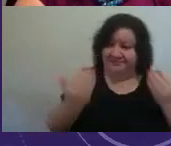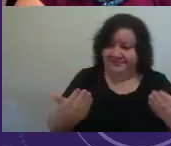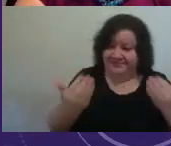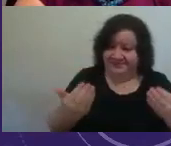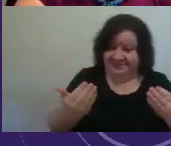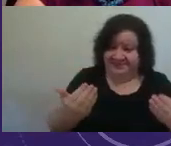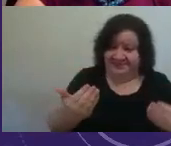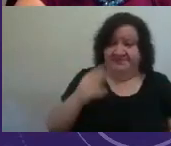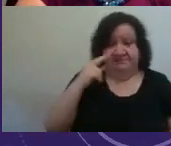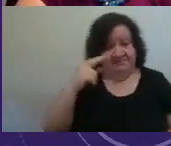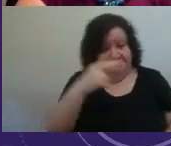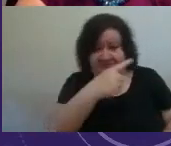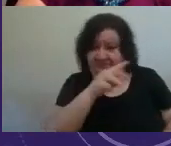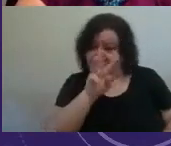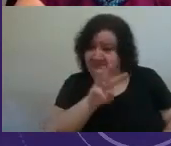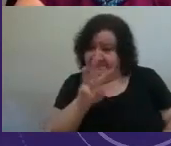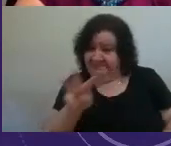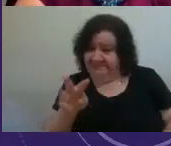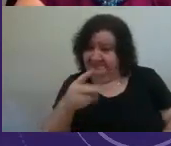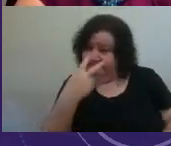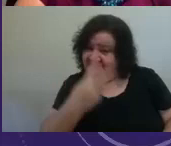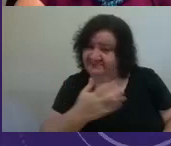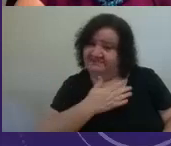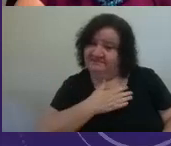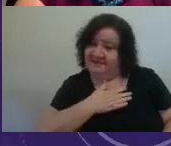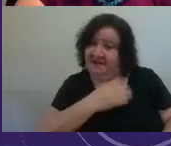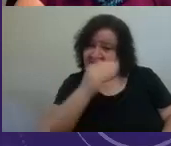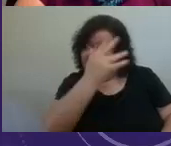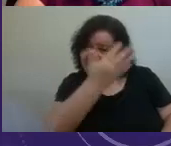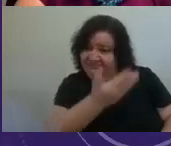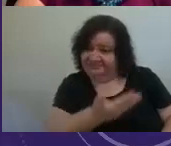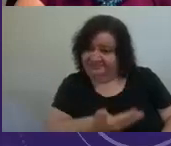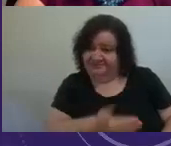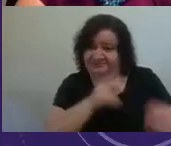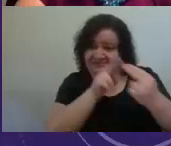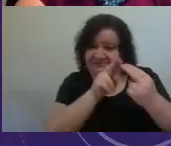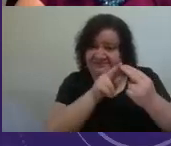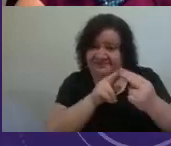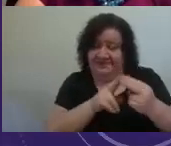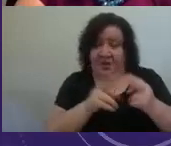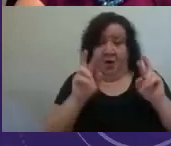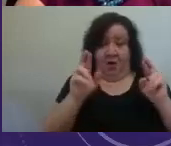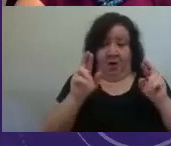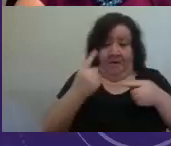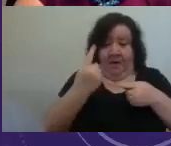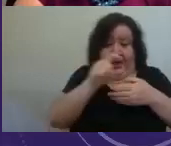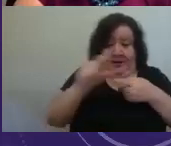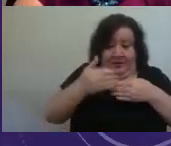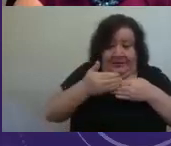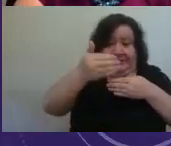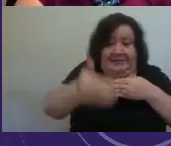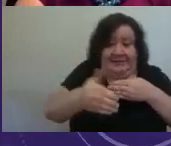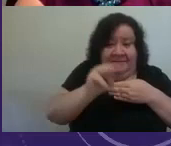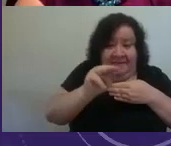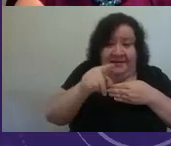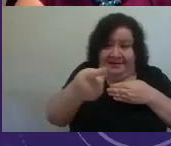disabilityrightsfund.org/inclusion101 webinars. And again, I hope you can join next week when I talk about creating accessible and